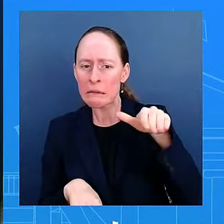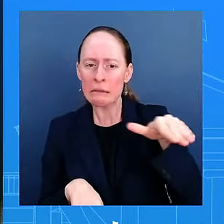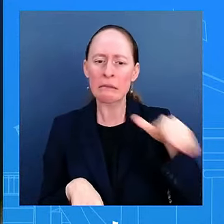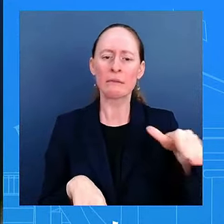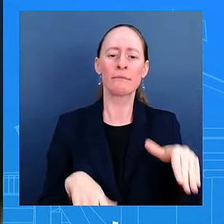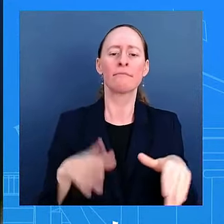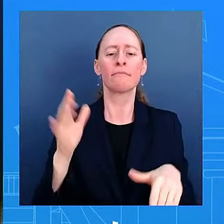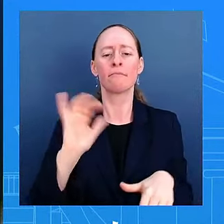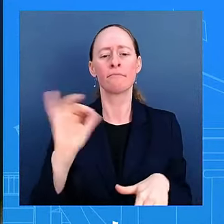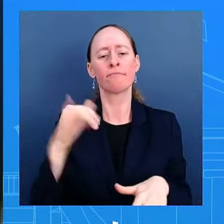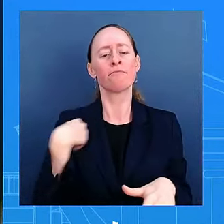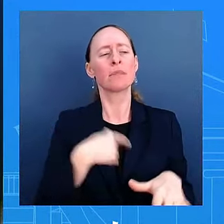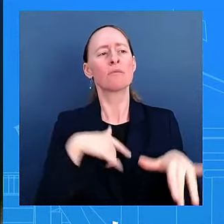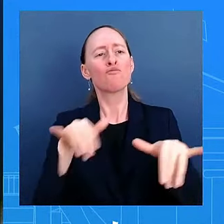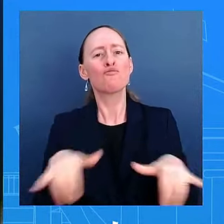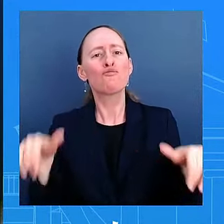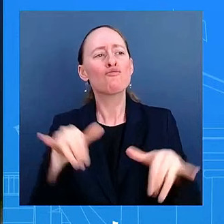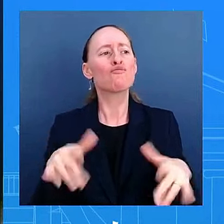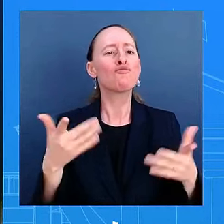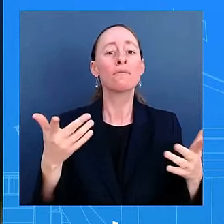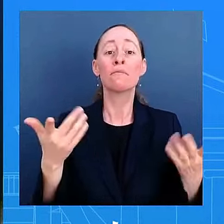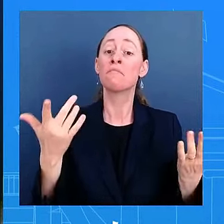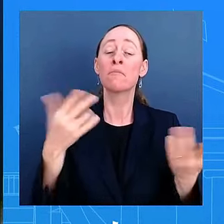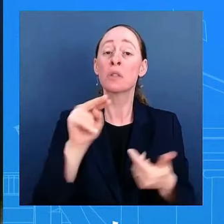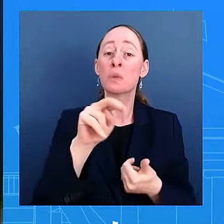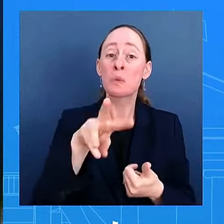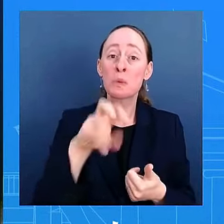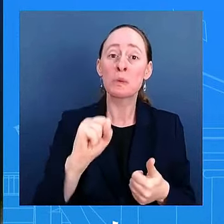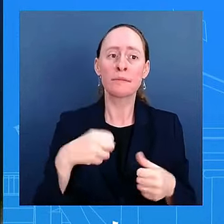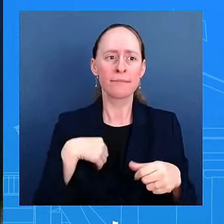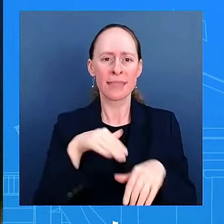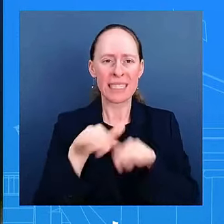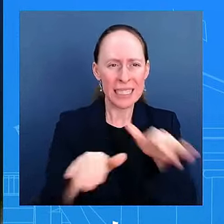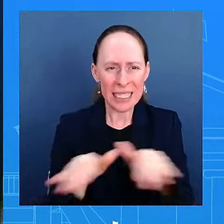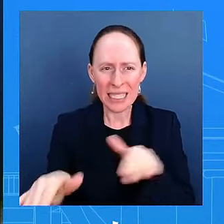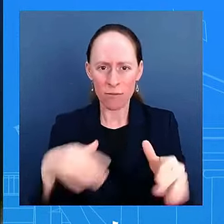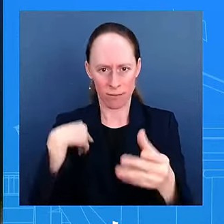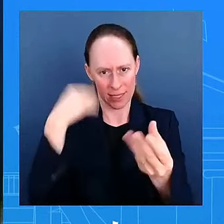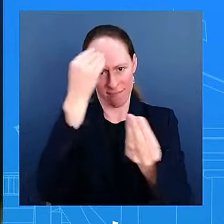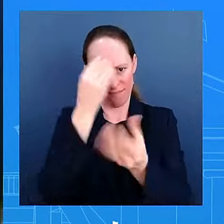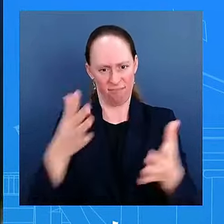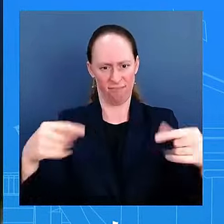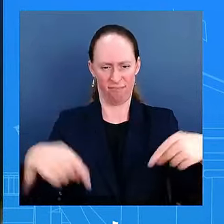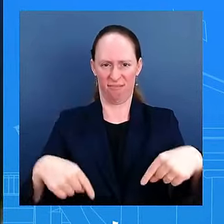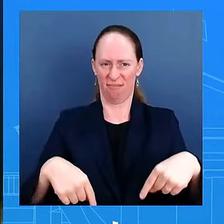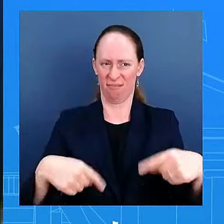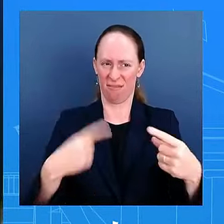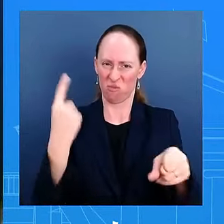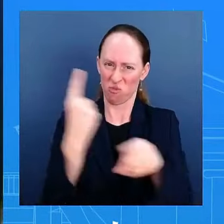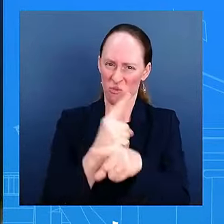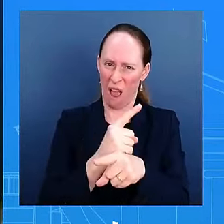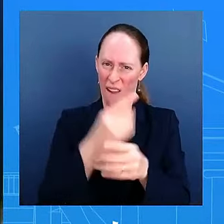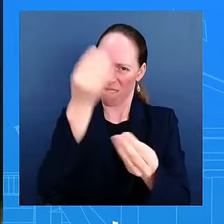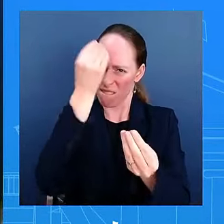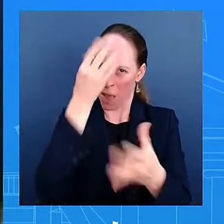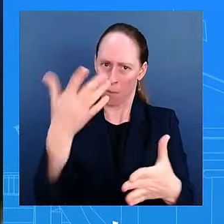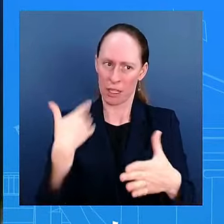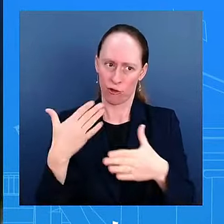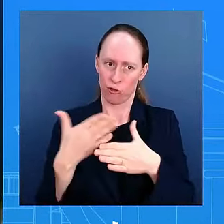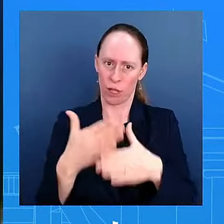clear about making sure they have the accurate information. And so that is one of the reasons earlier this week the White House